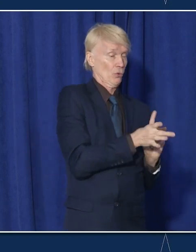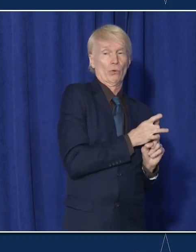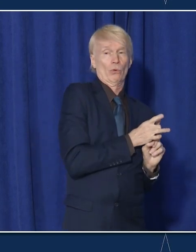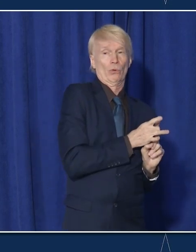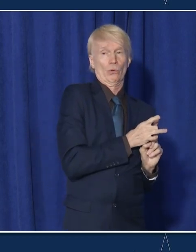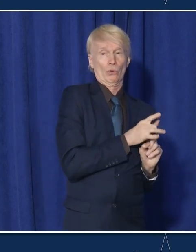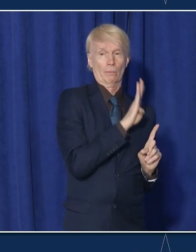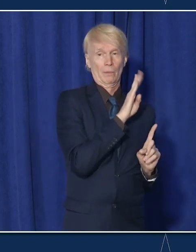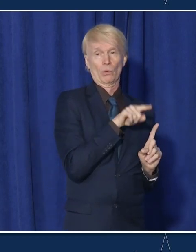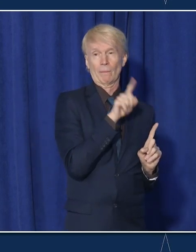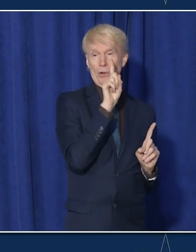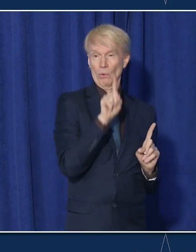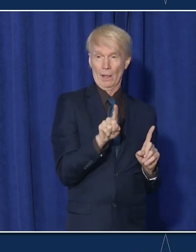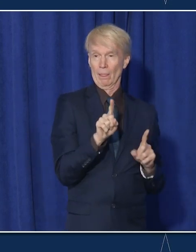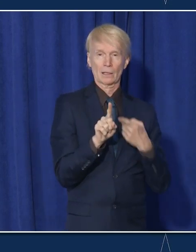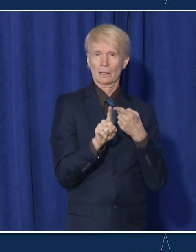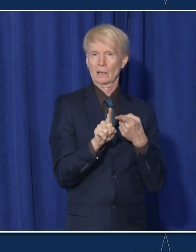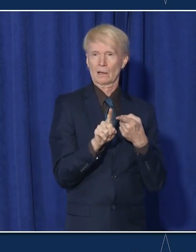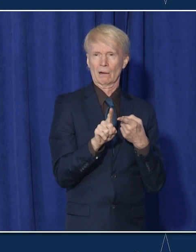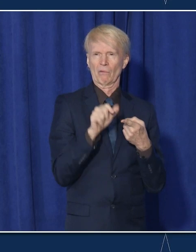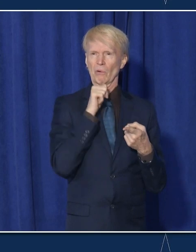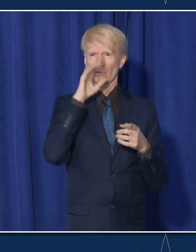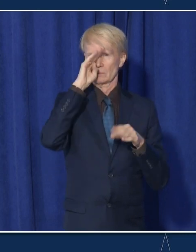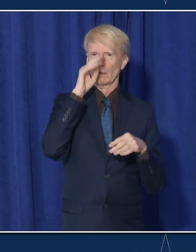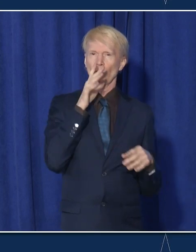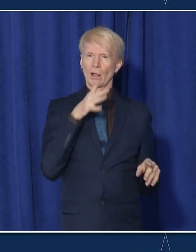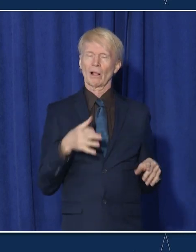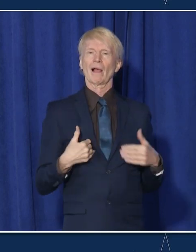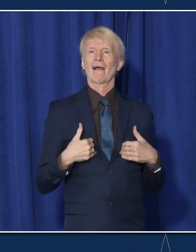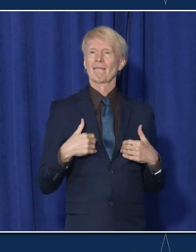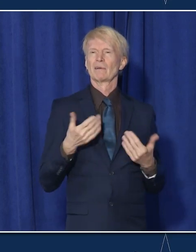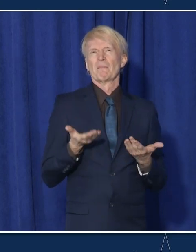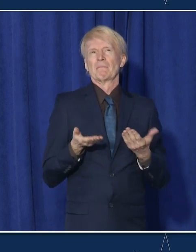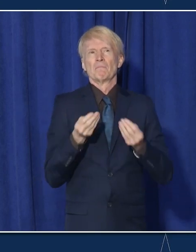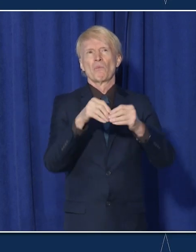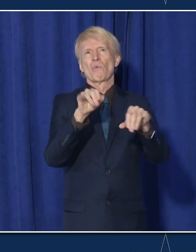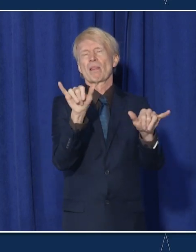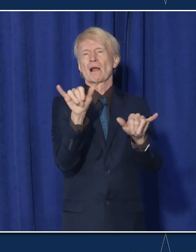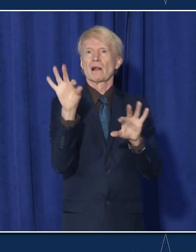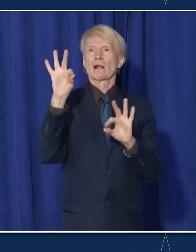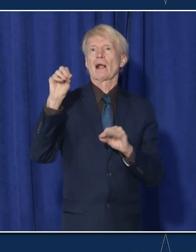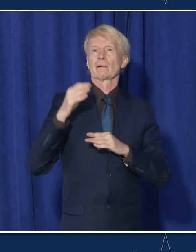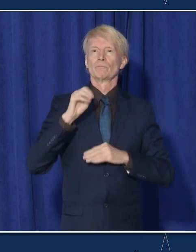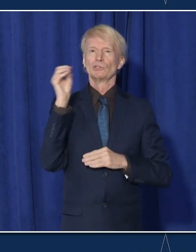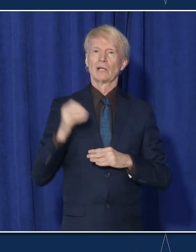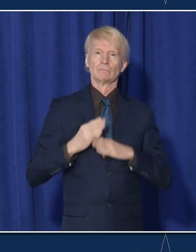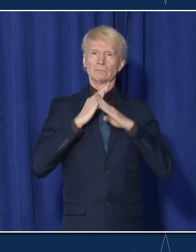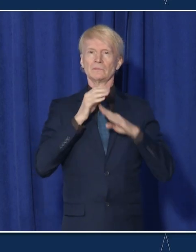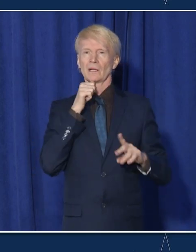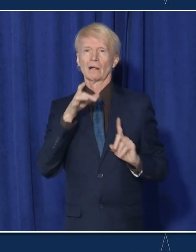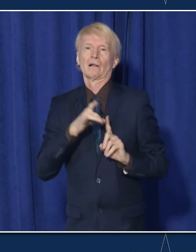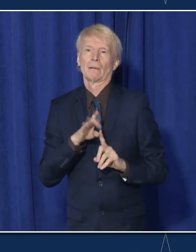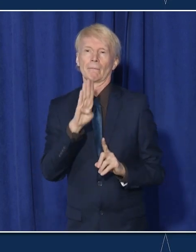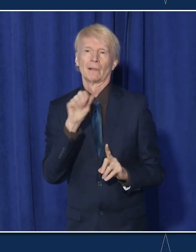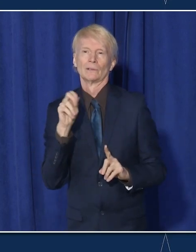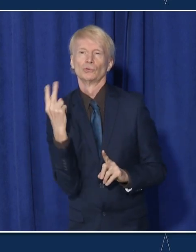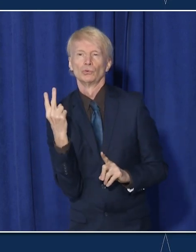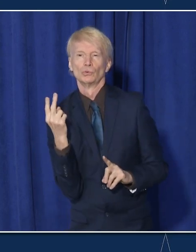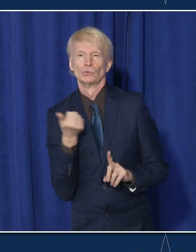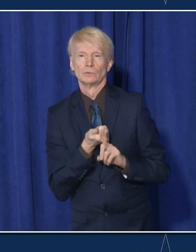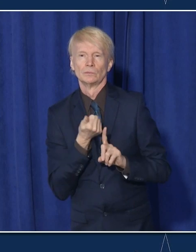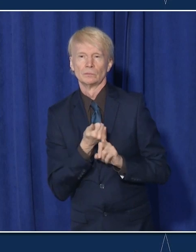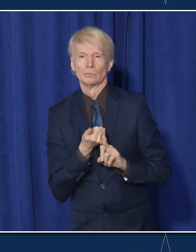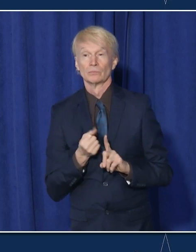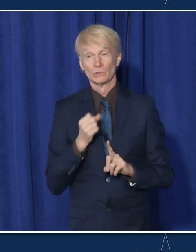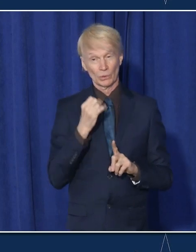with B1.1, we would not expect them. There's more than a 90% protection against BA2. So one thing I want people to